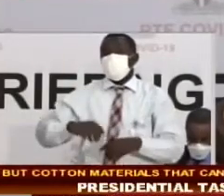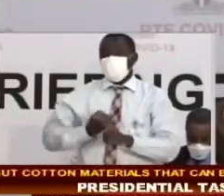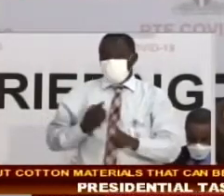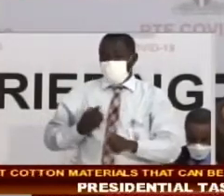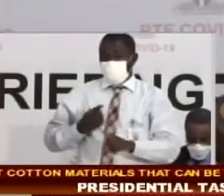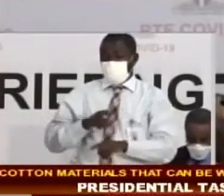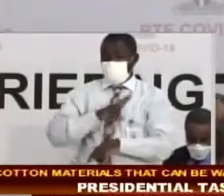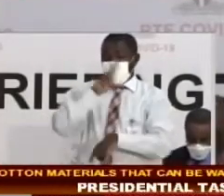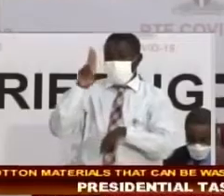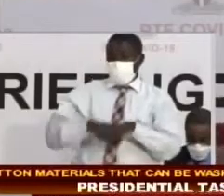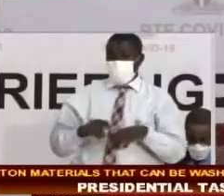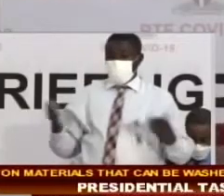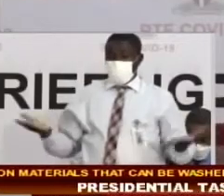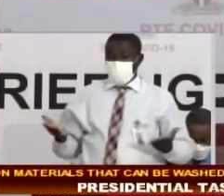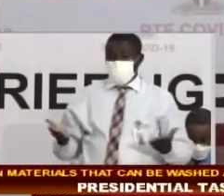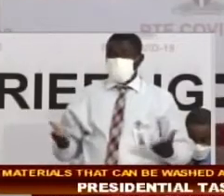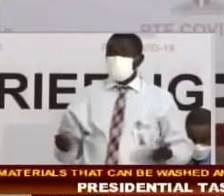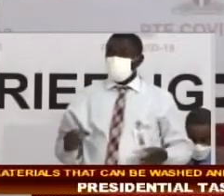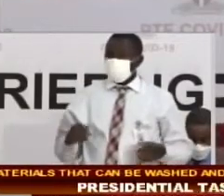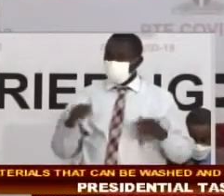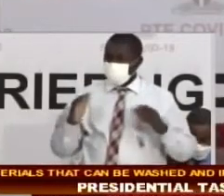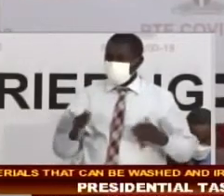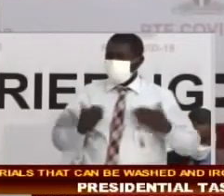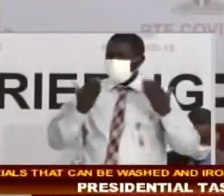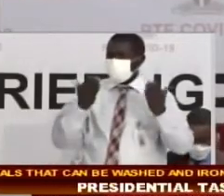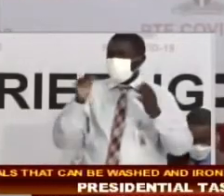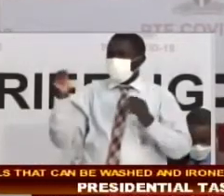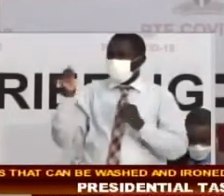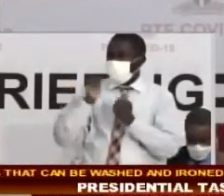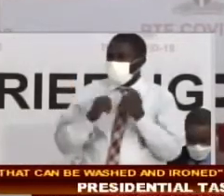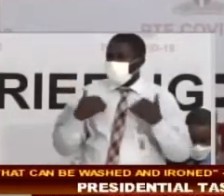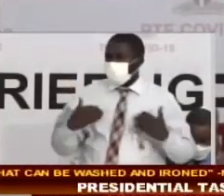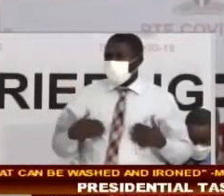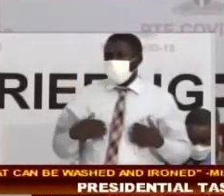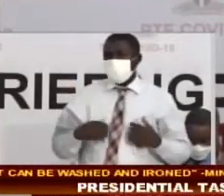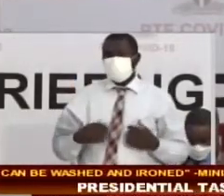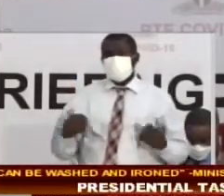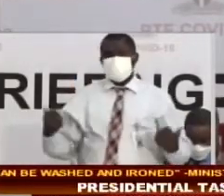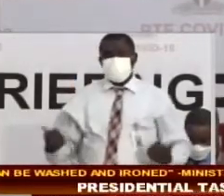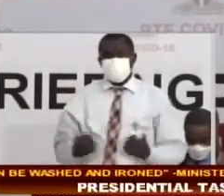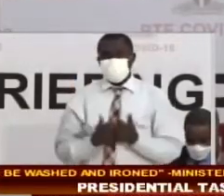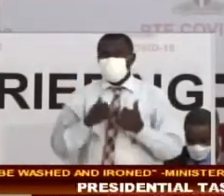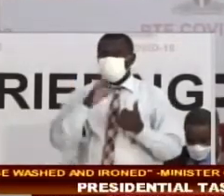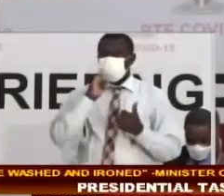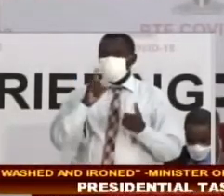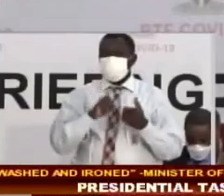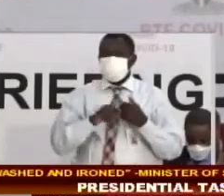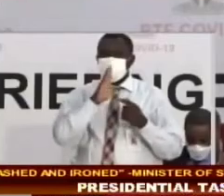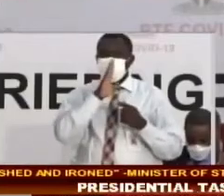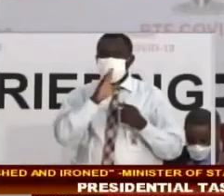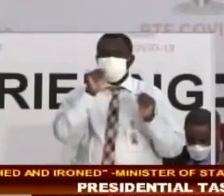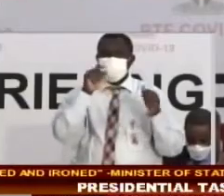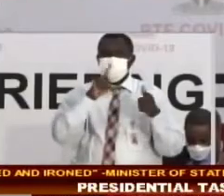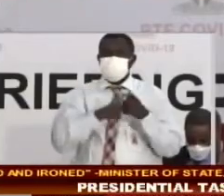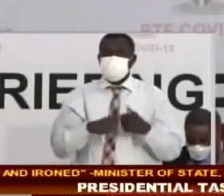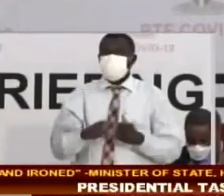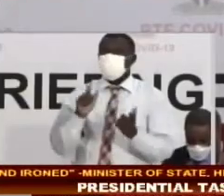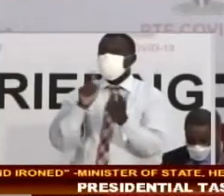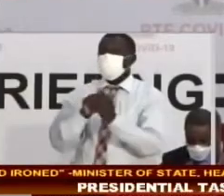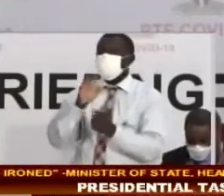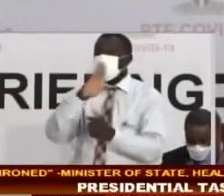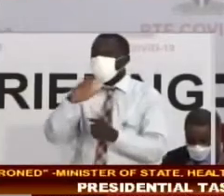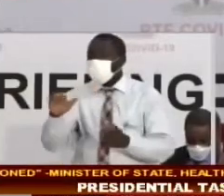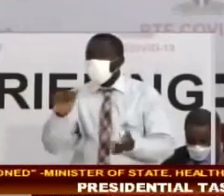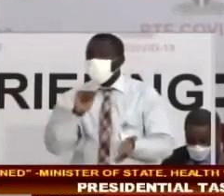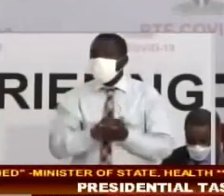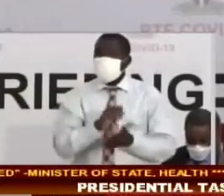is available to everybody. Our biggest challenge is to reach children who do not have devices